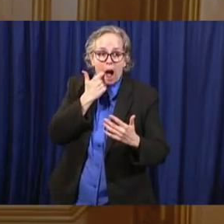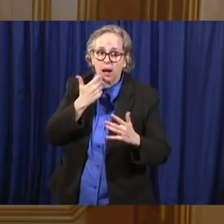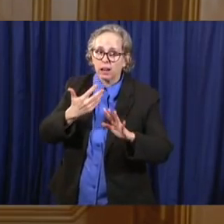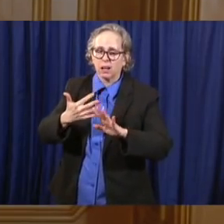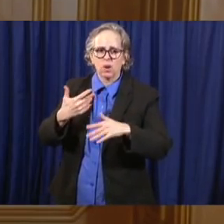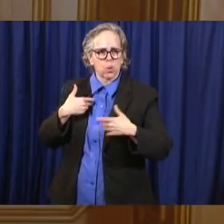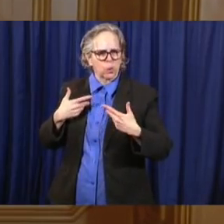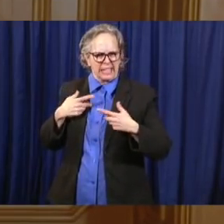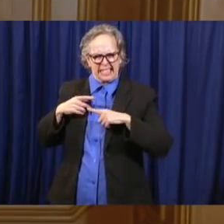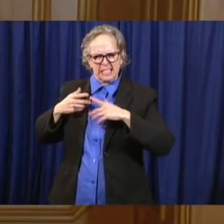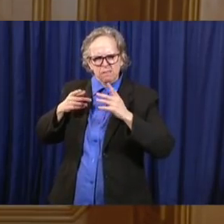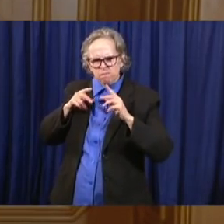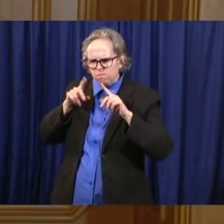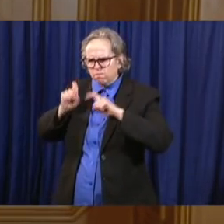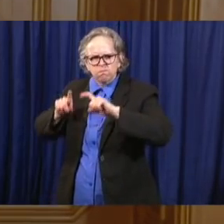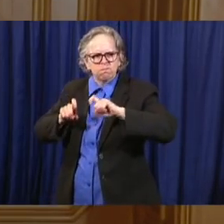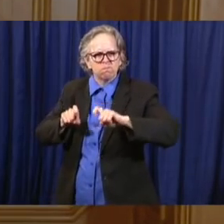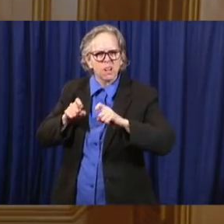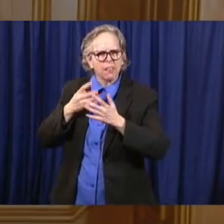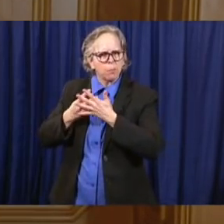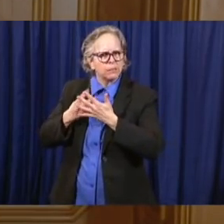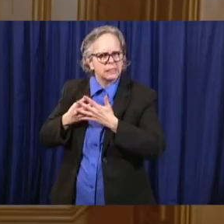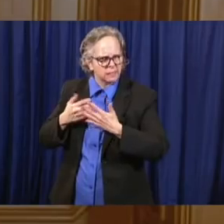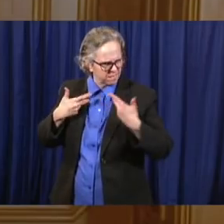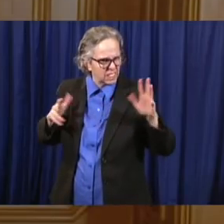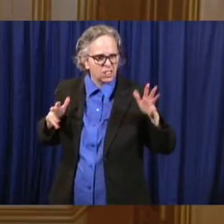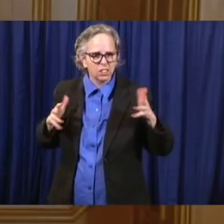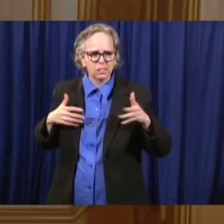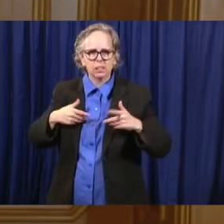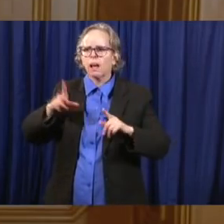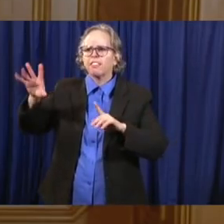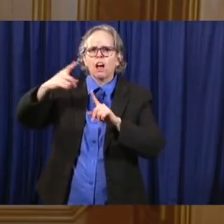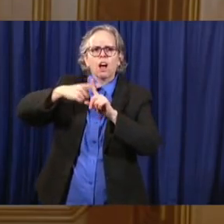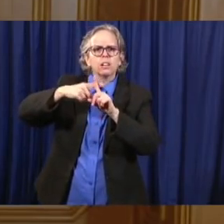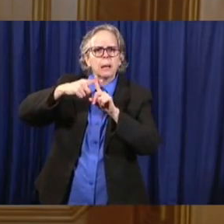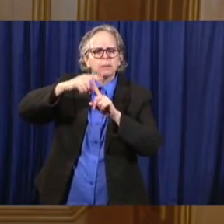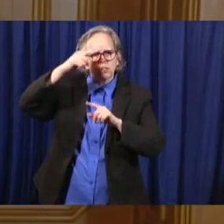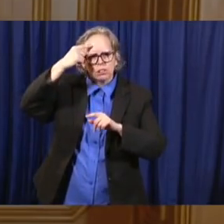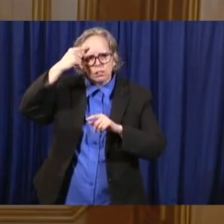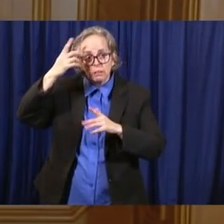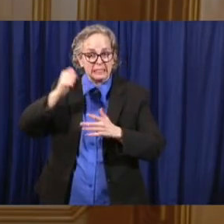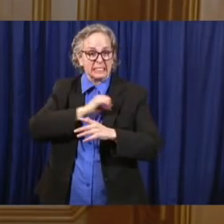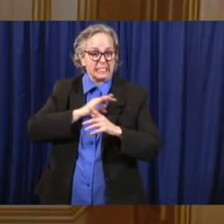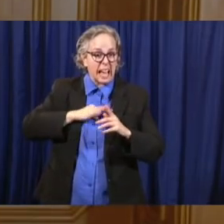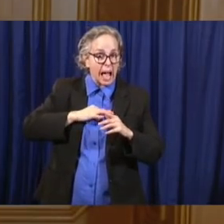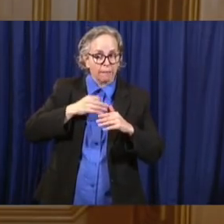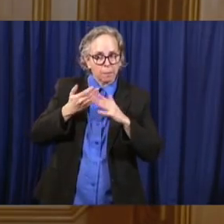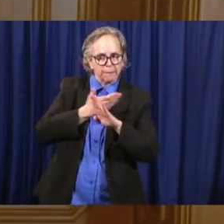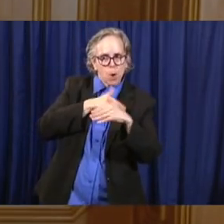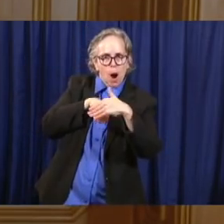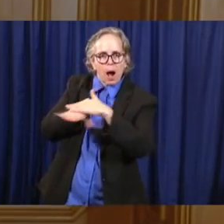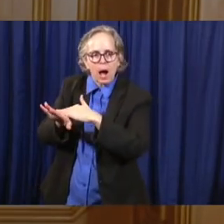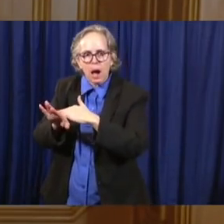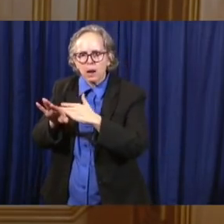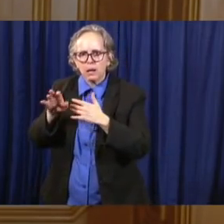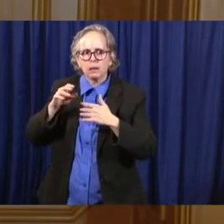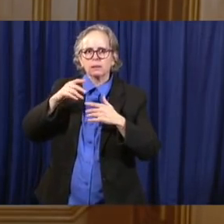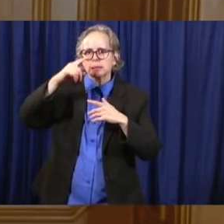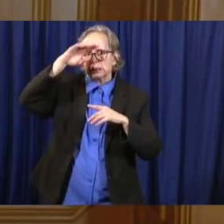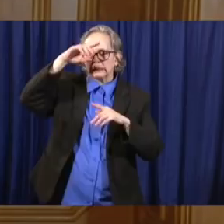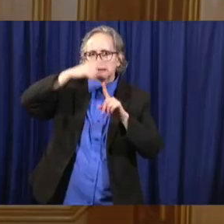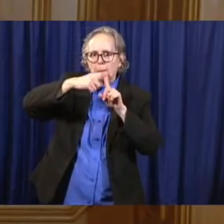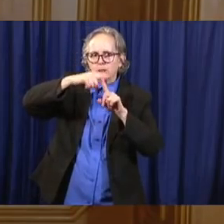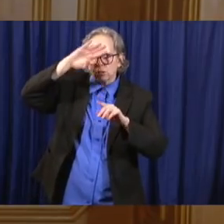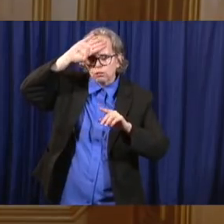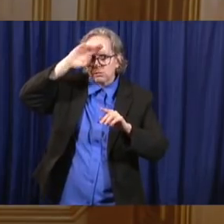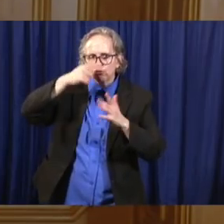testing, started temperature on people who were coming into the prison. We stopped having visitors